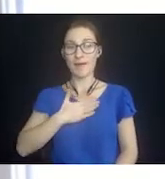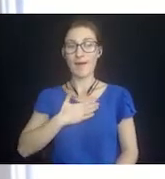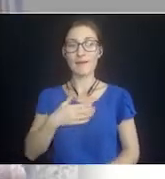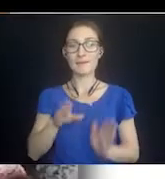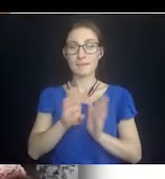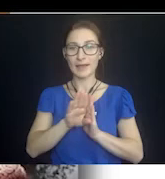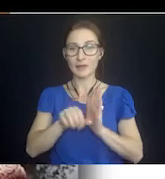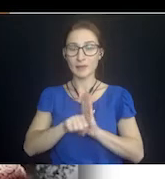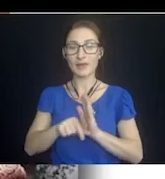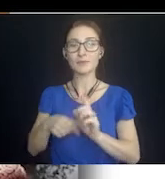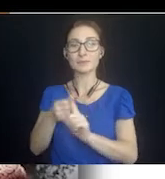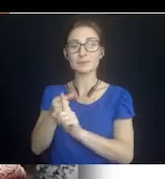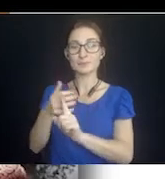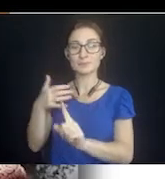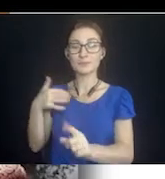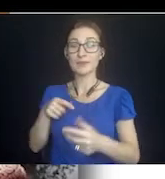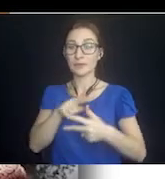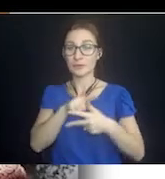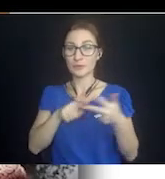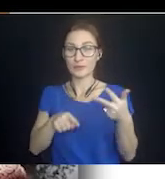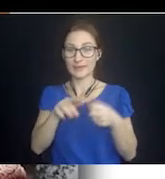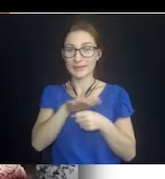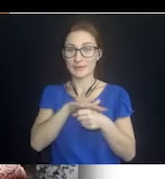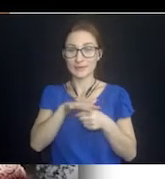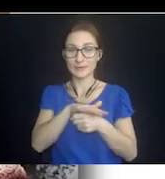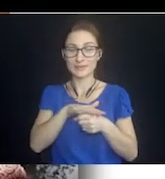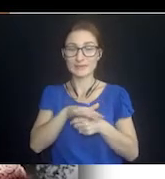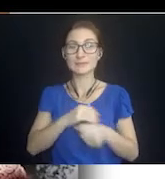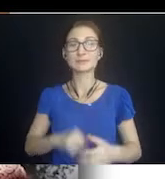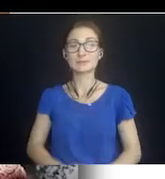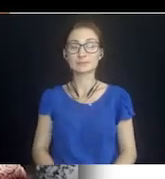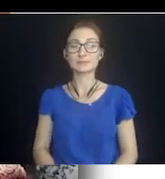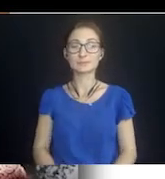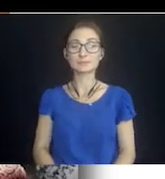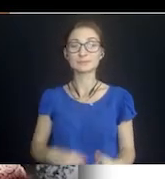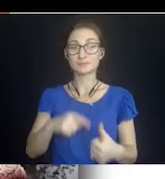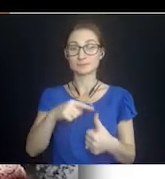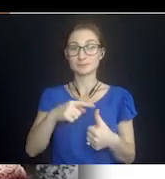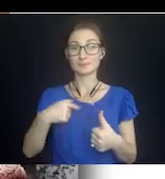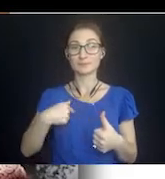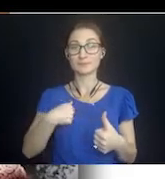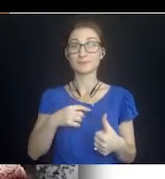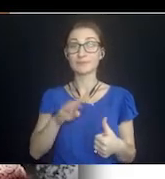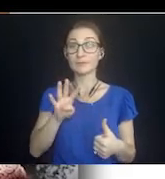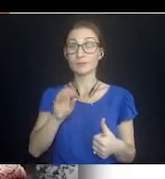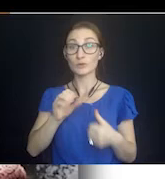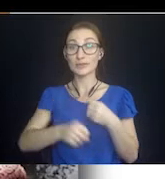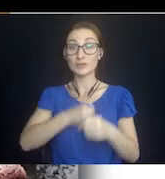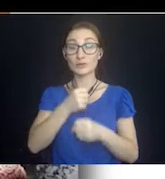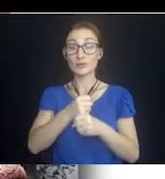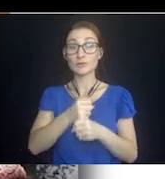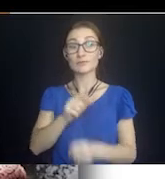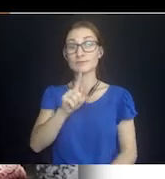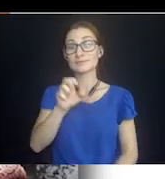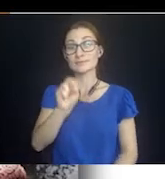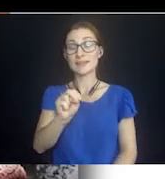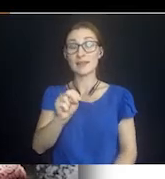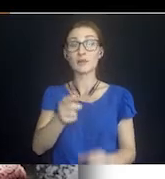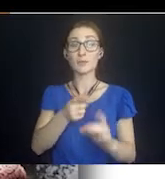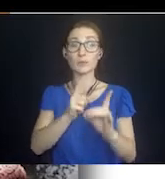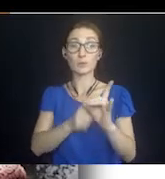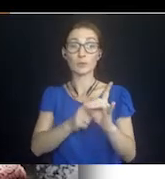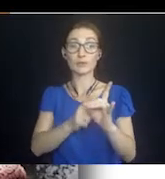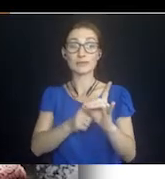happiness. So this puts together my background in three areas. I am